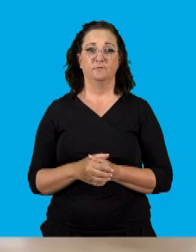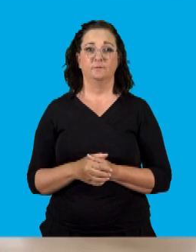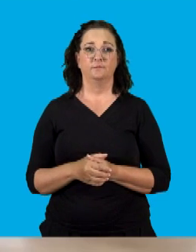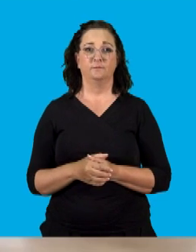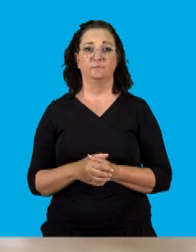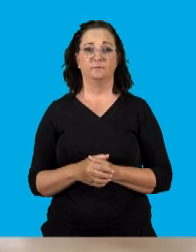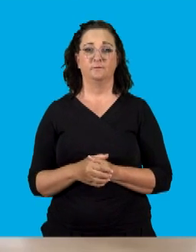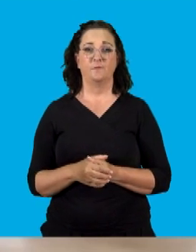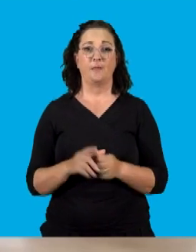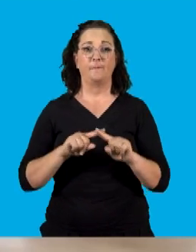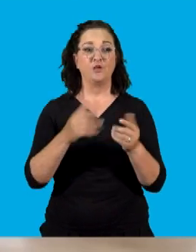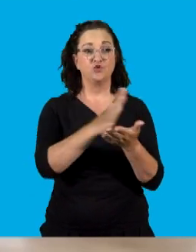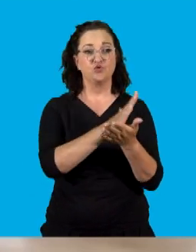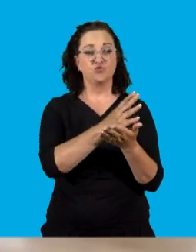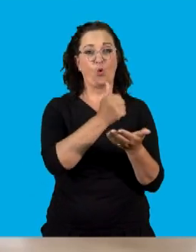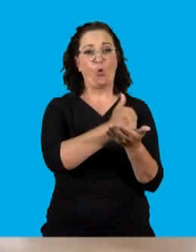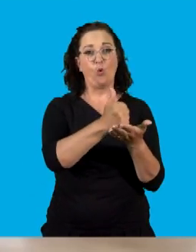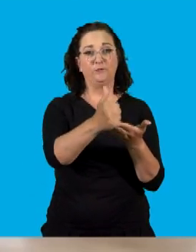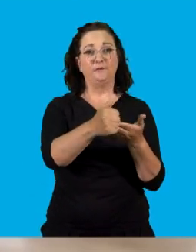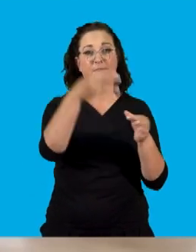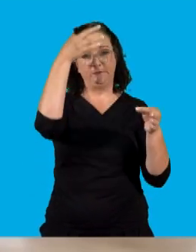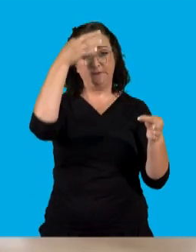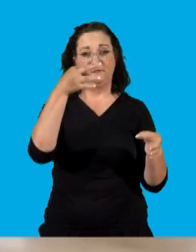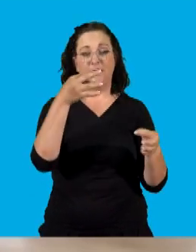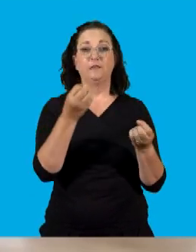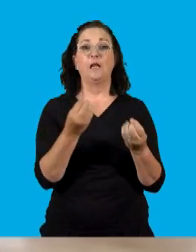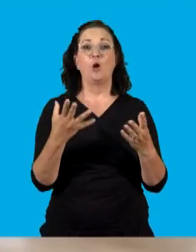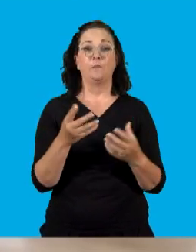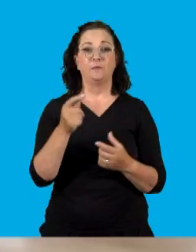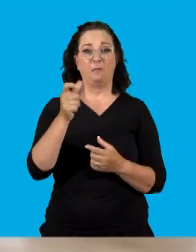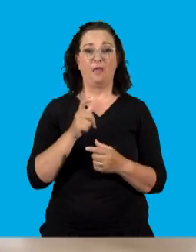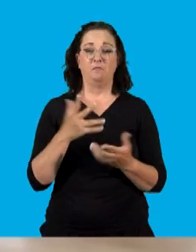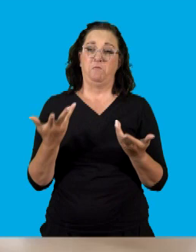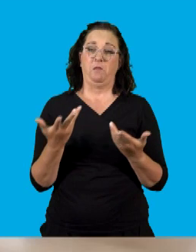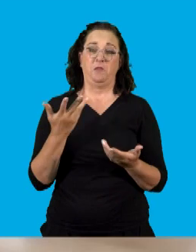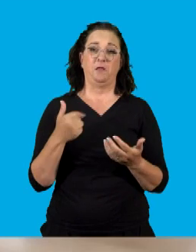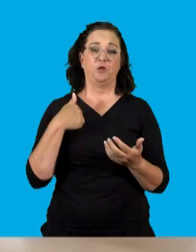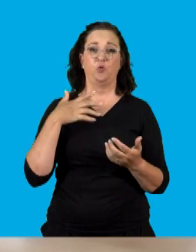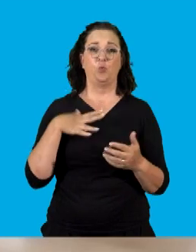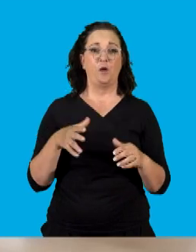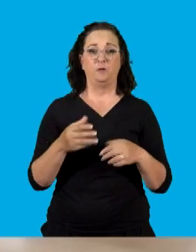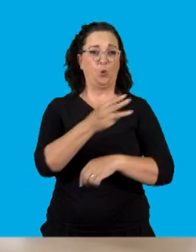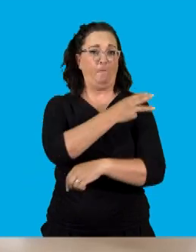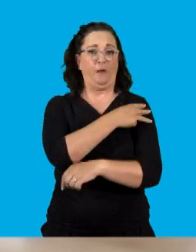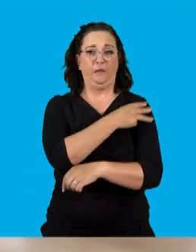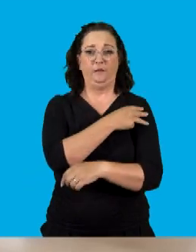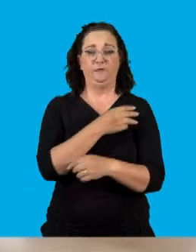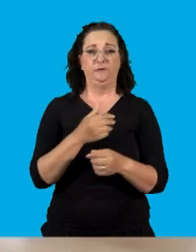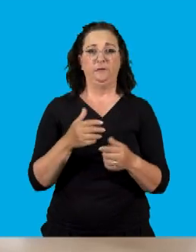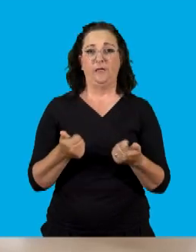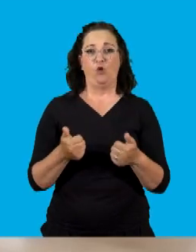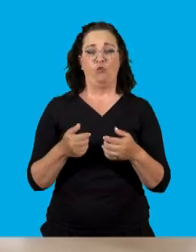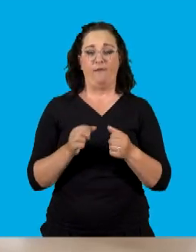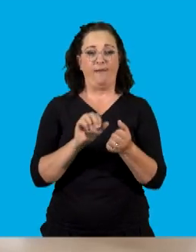being decided by shareholders. So the directors may not put more effort in terms of managing or making sure that